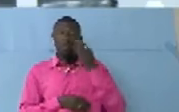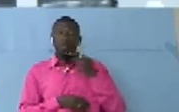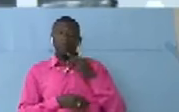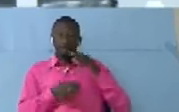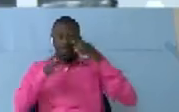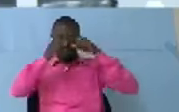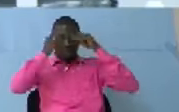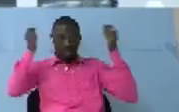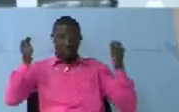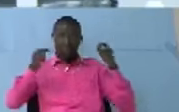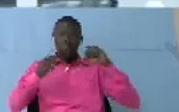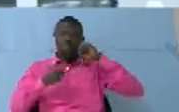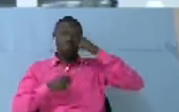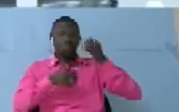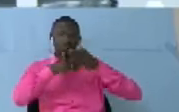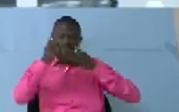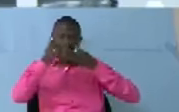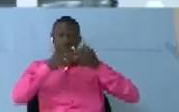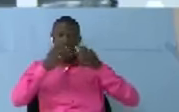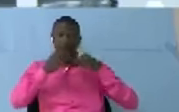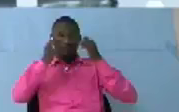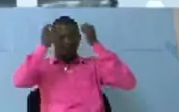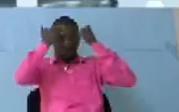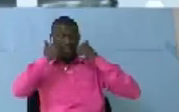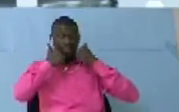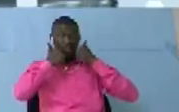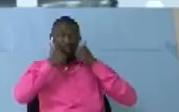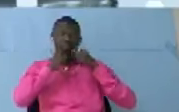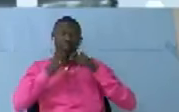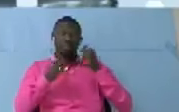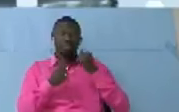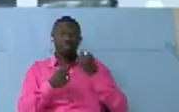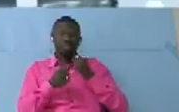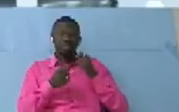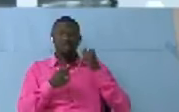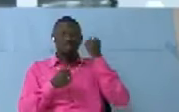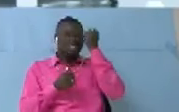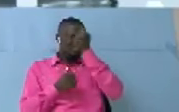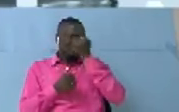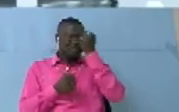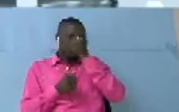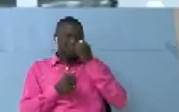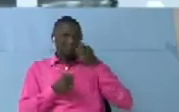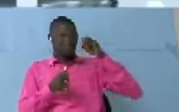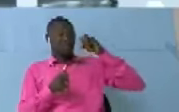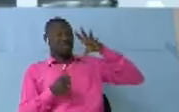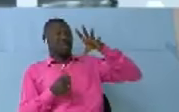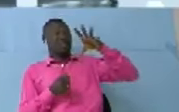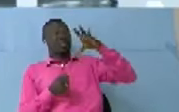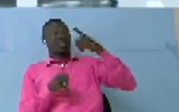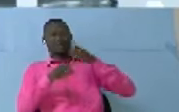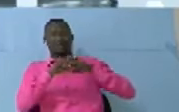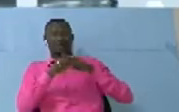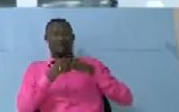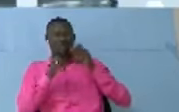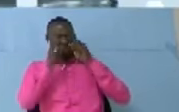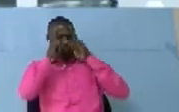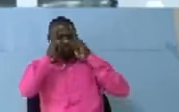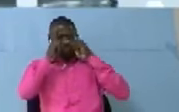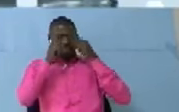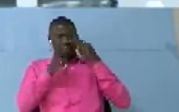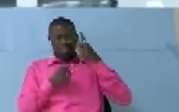removed this cloth from my eyes, because of the lighting system at the time, I was trying to adjust my eyes